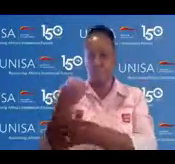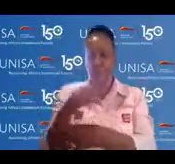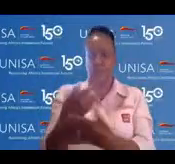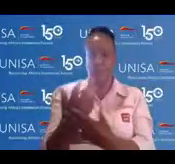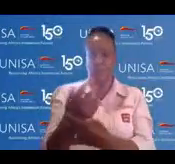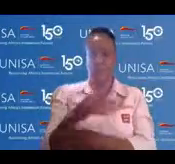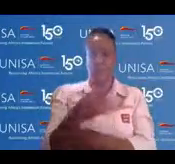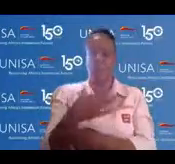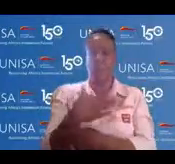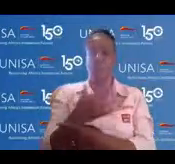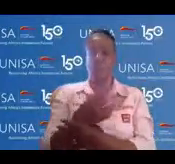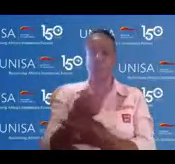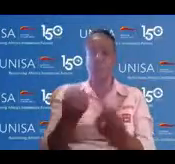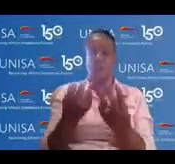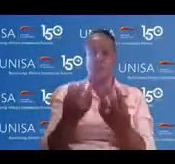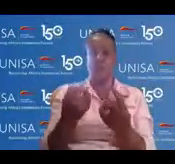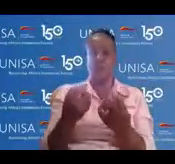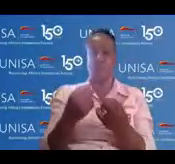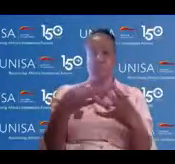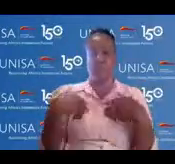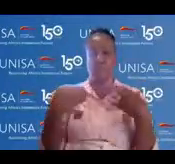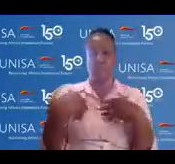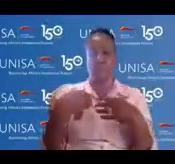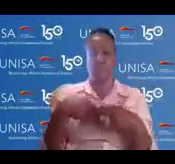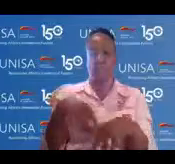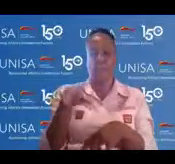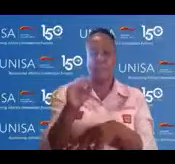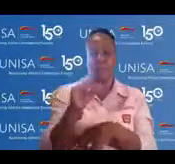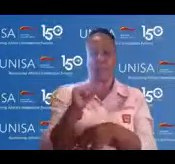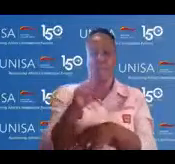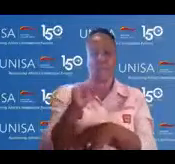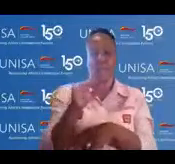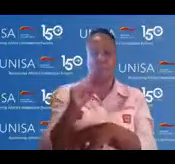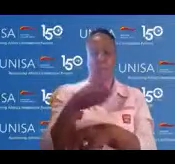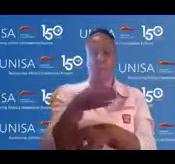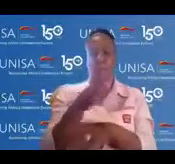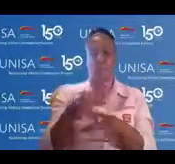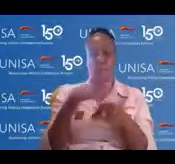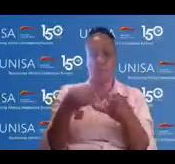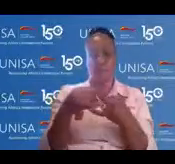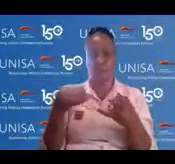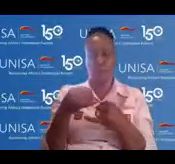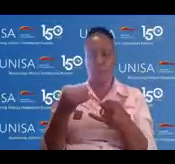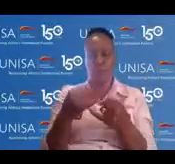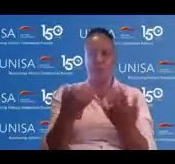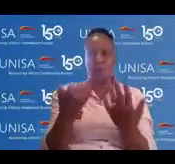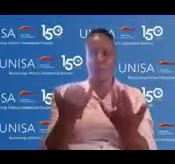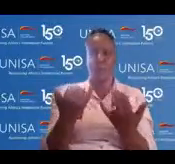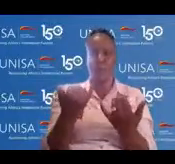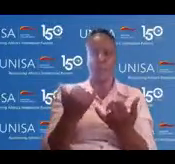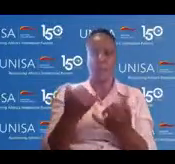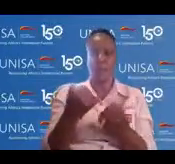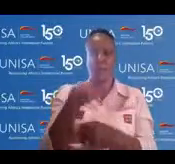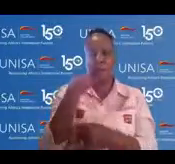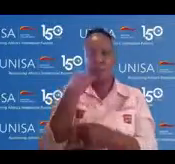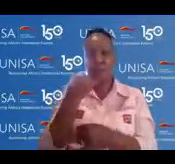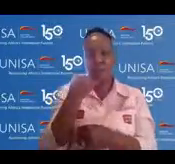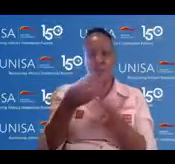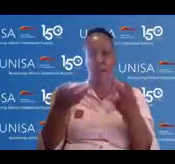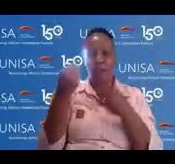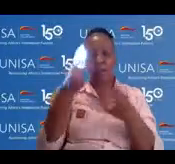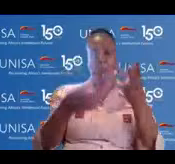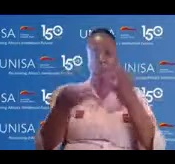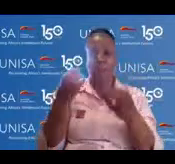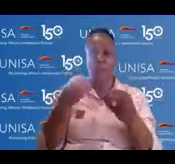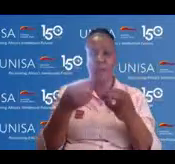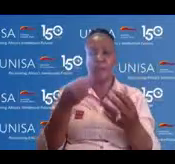Next week, we are actually, David, if you are online, David, next week we are running a mobile learning masterclass, right? Maybe you want to quickly share